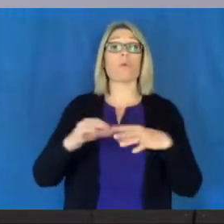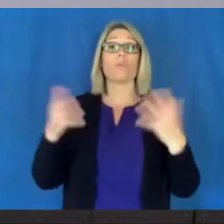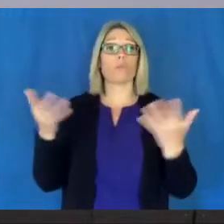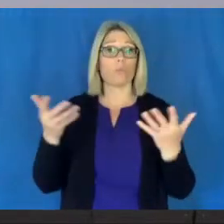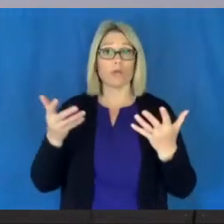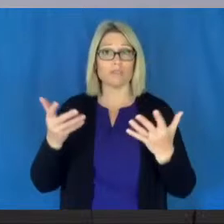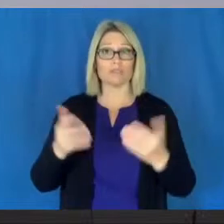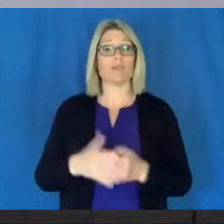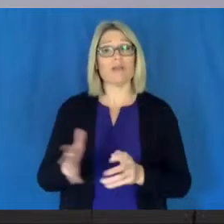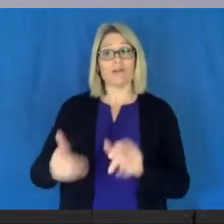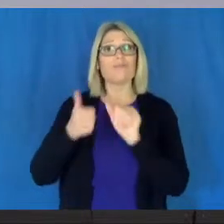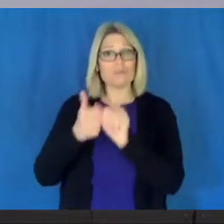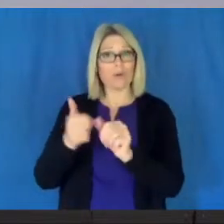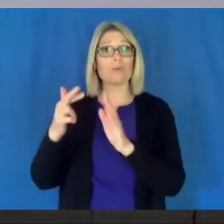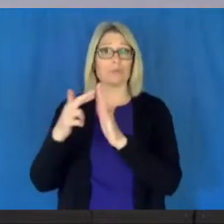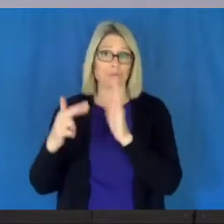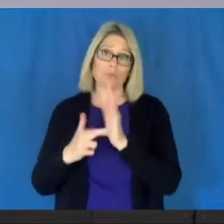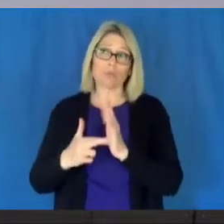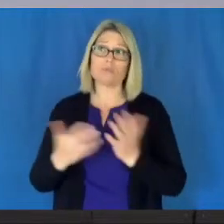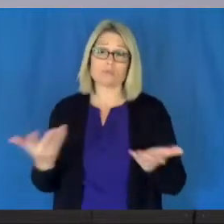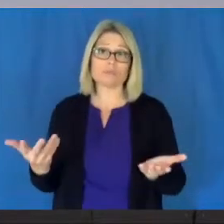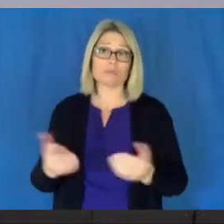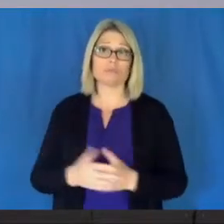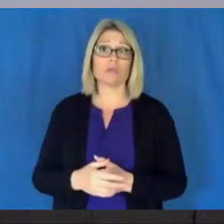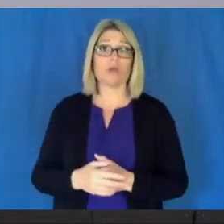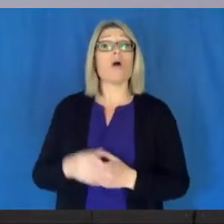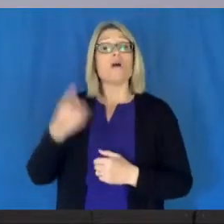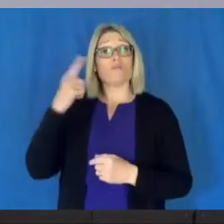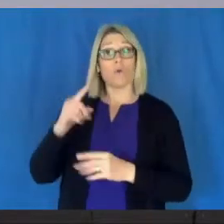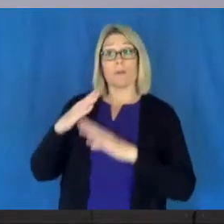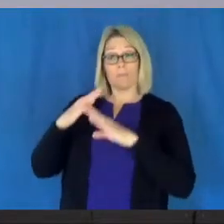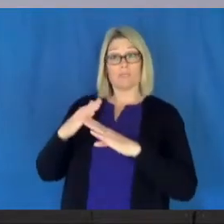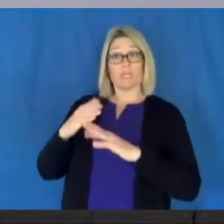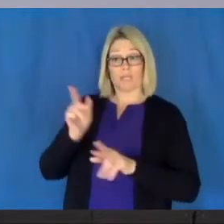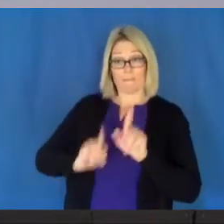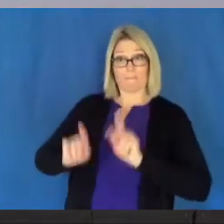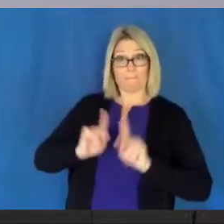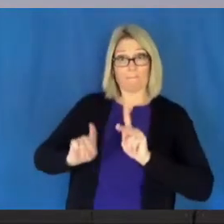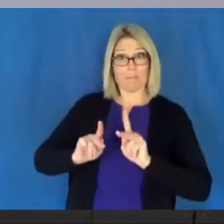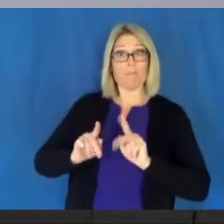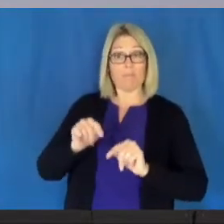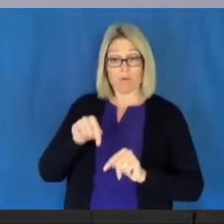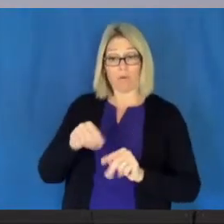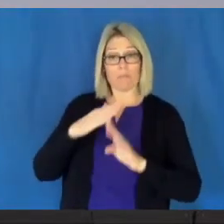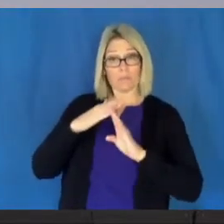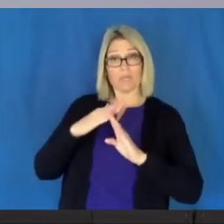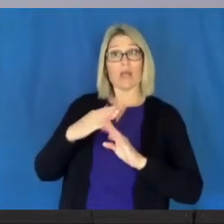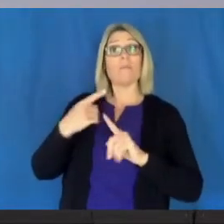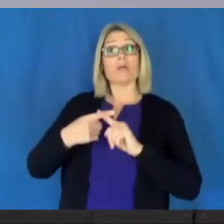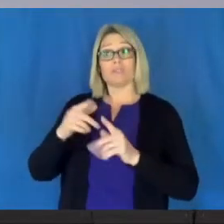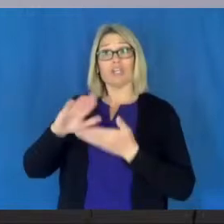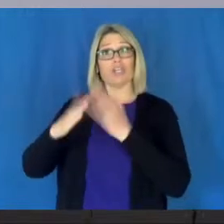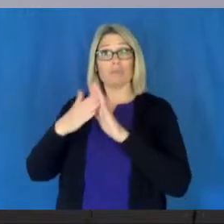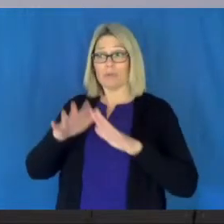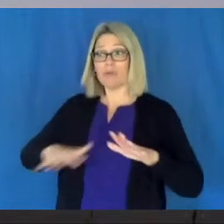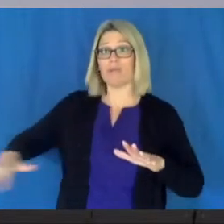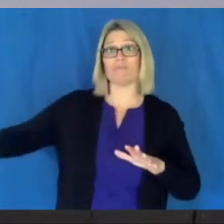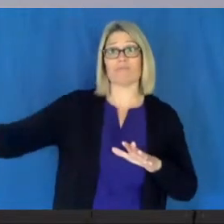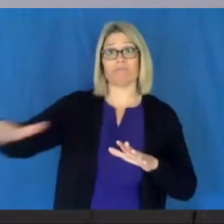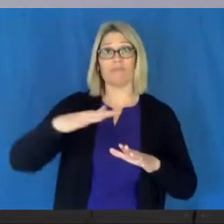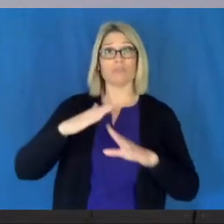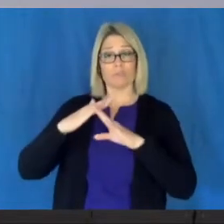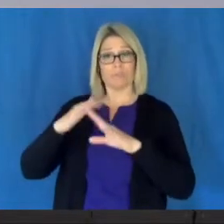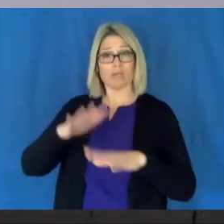these rules that are put in place, not only to protect individuals, but our community, and